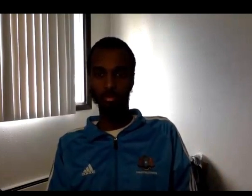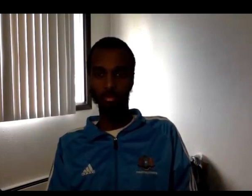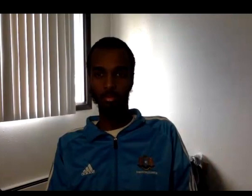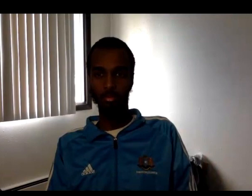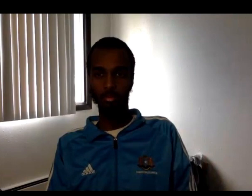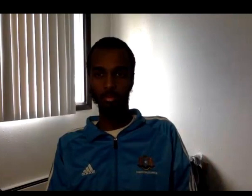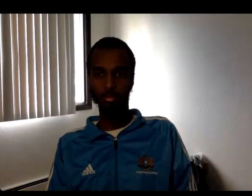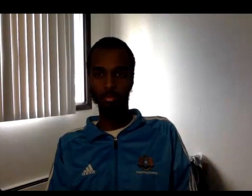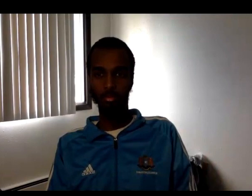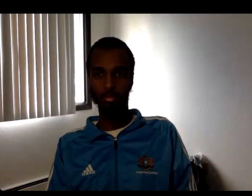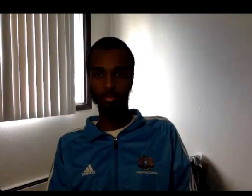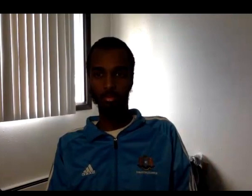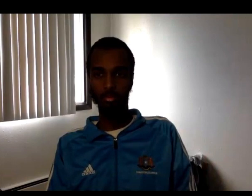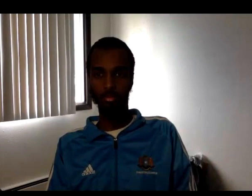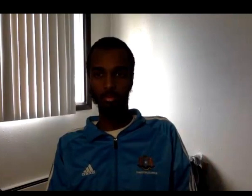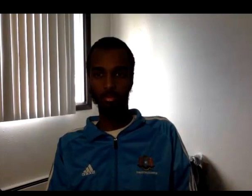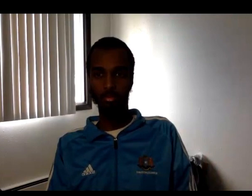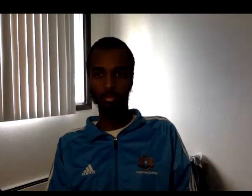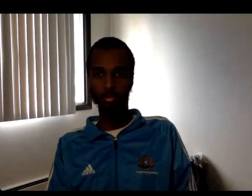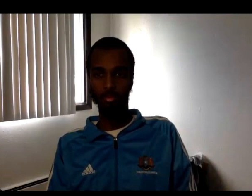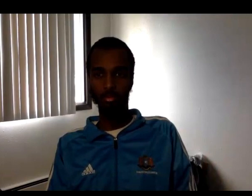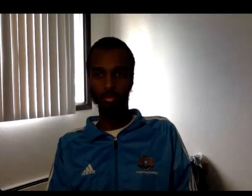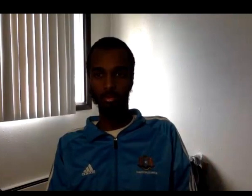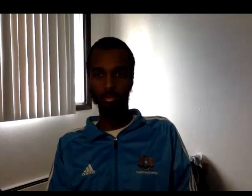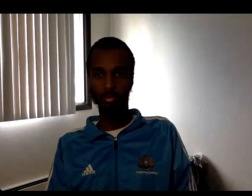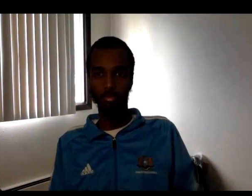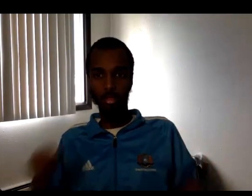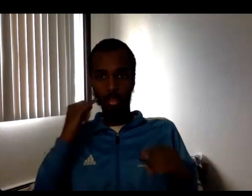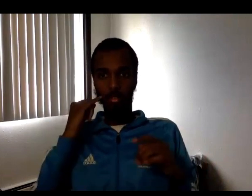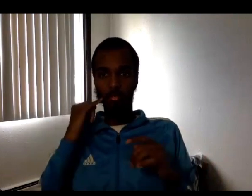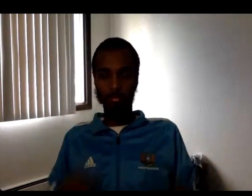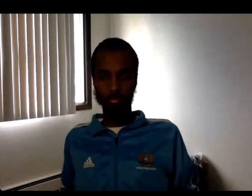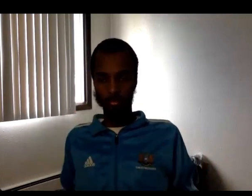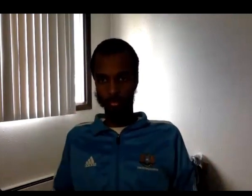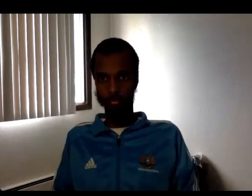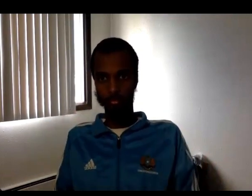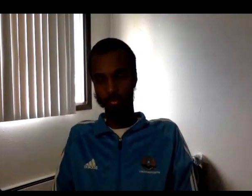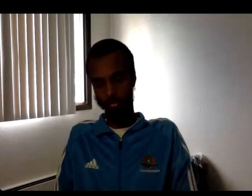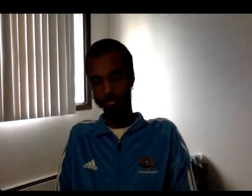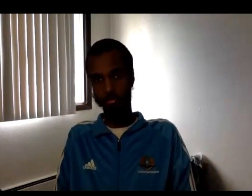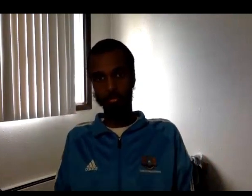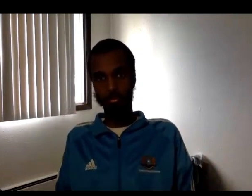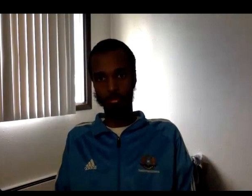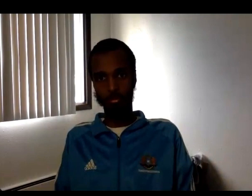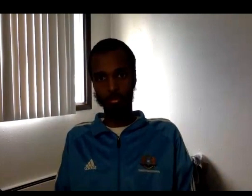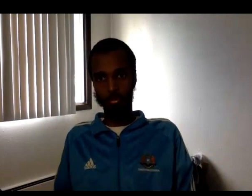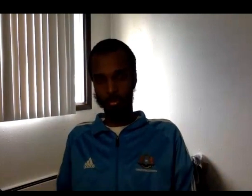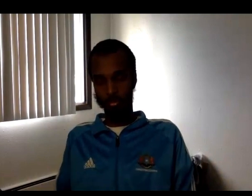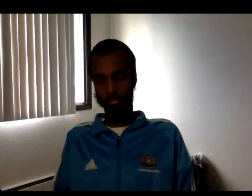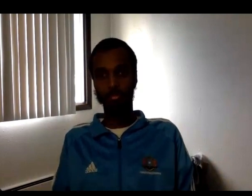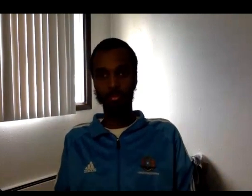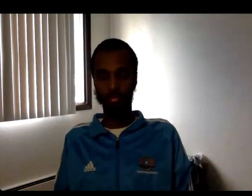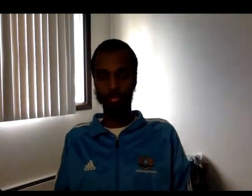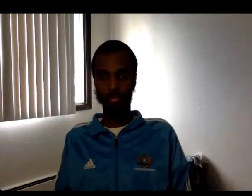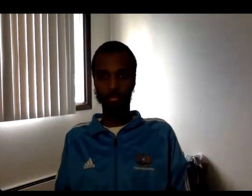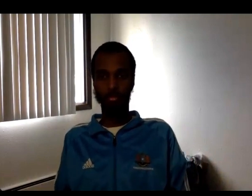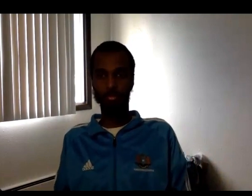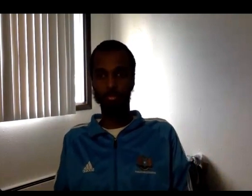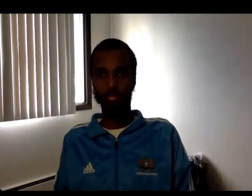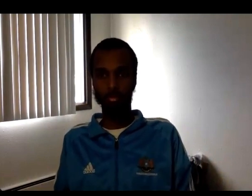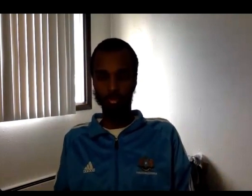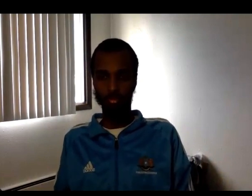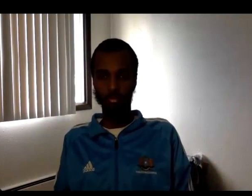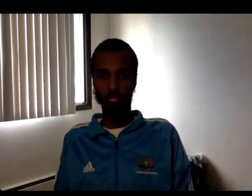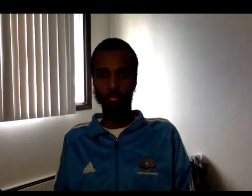account? And I'm glad that you asked that because this is important for joint bank accounts as well as